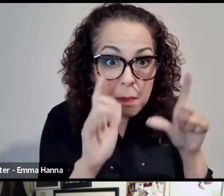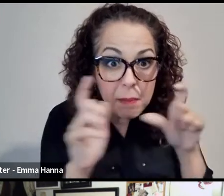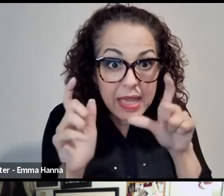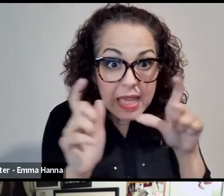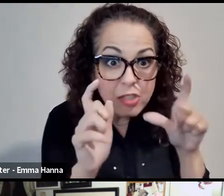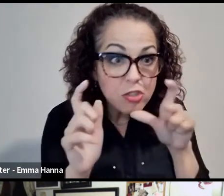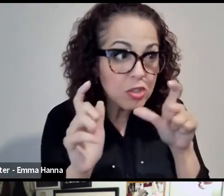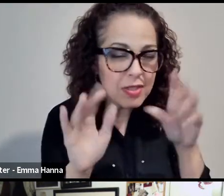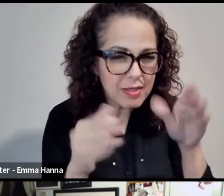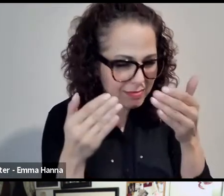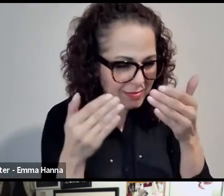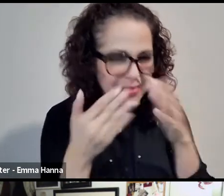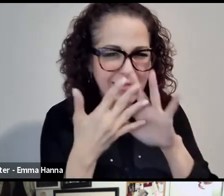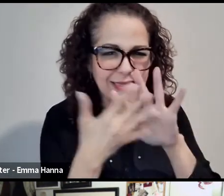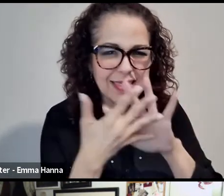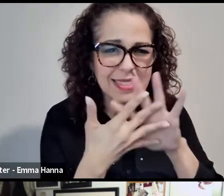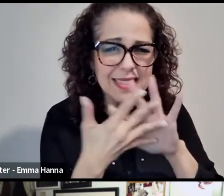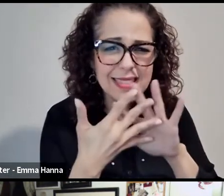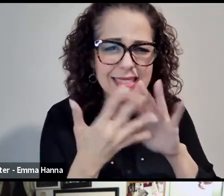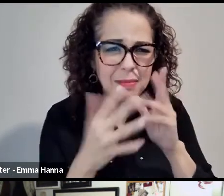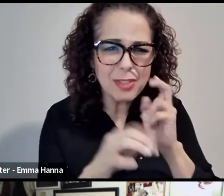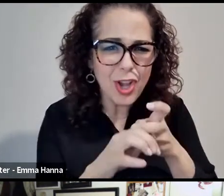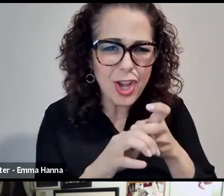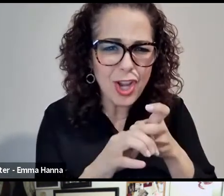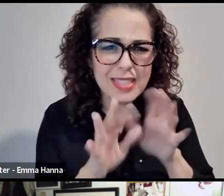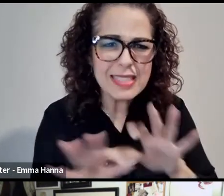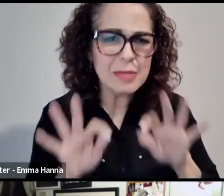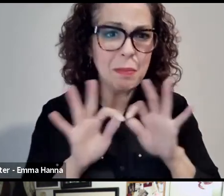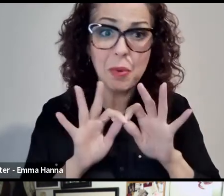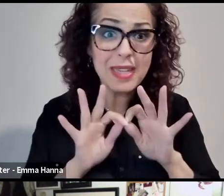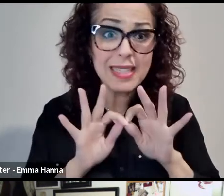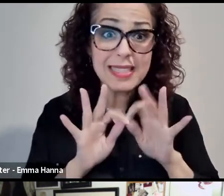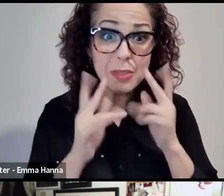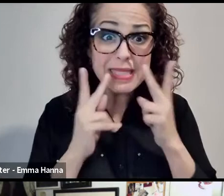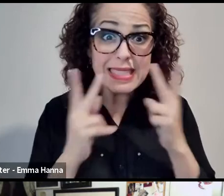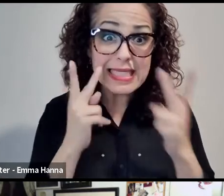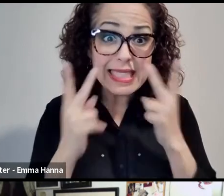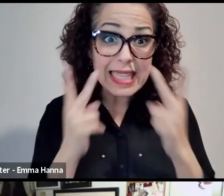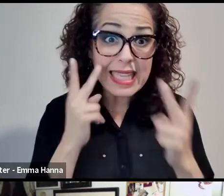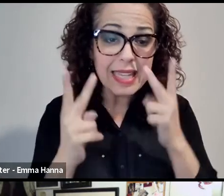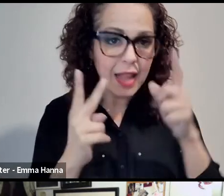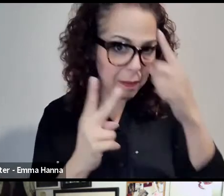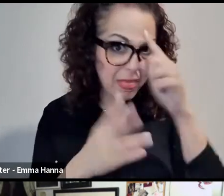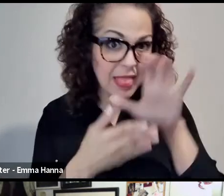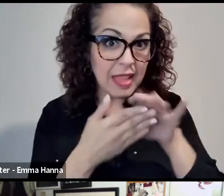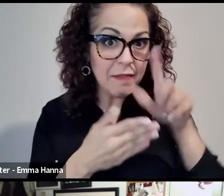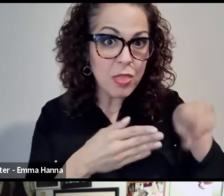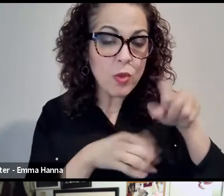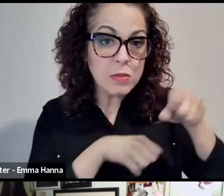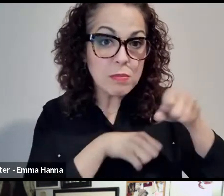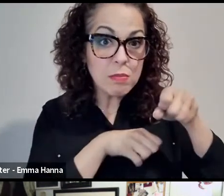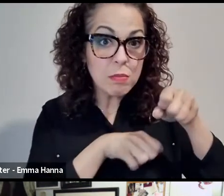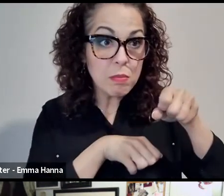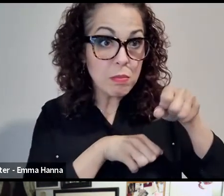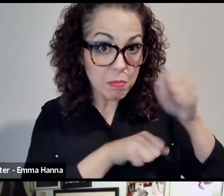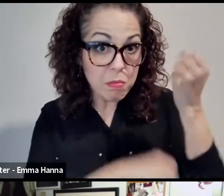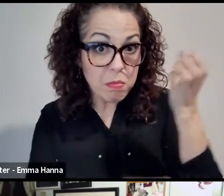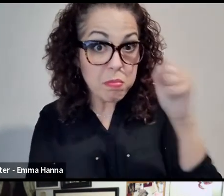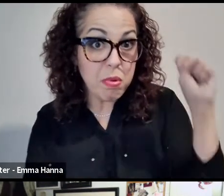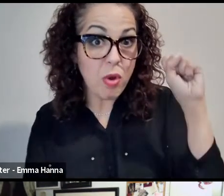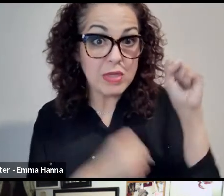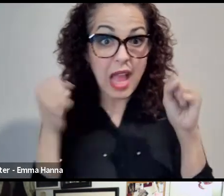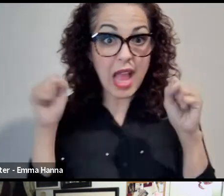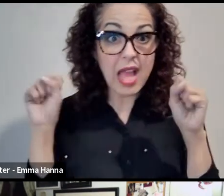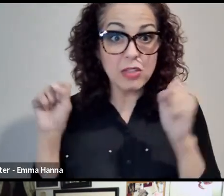such, it's so important to be seen. And I think those protests that you've both spoken about were,